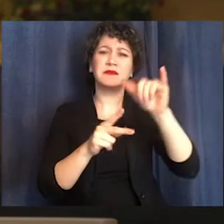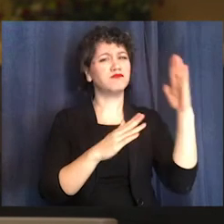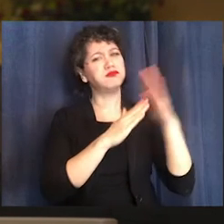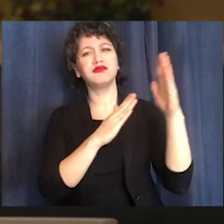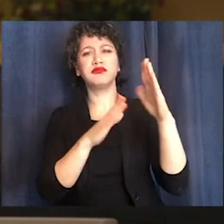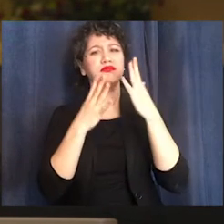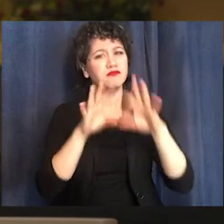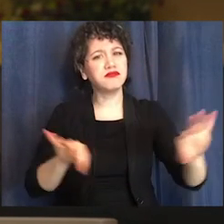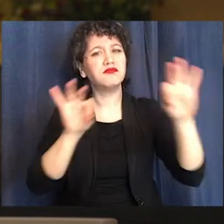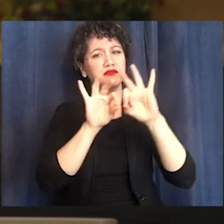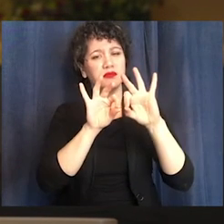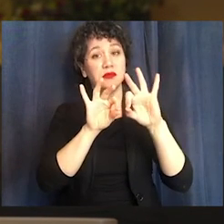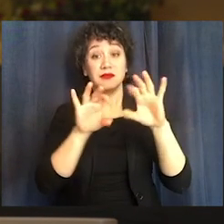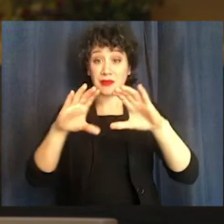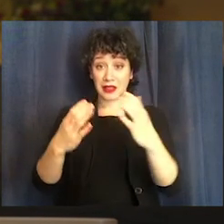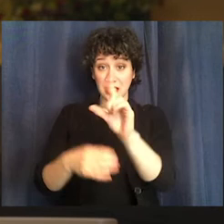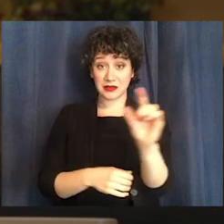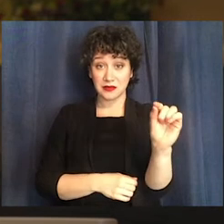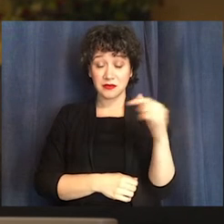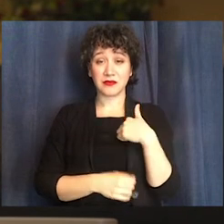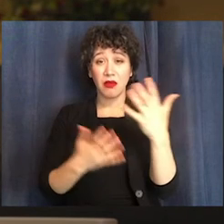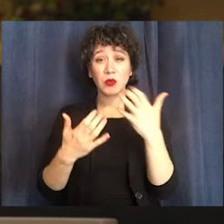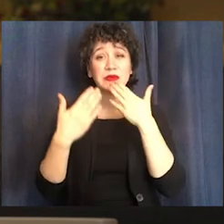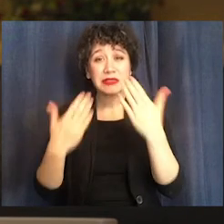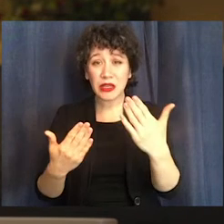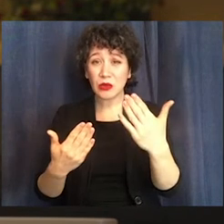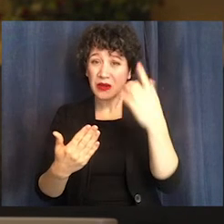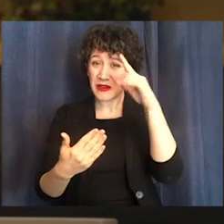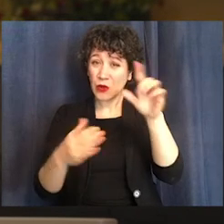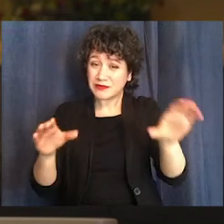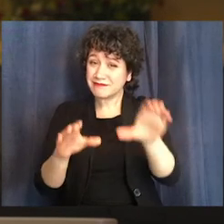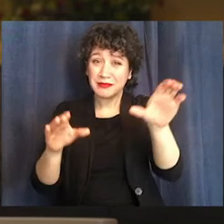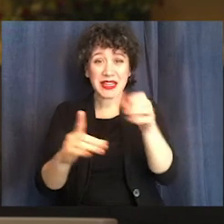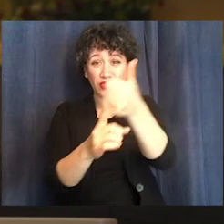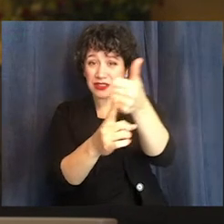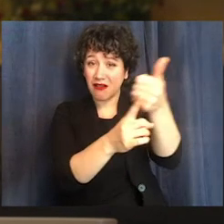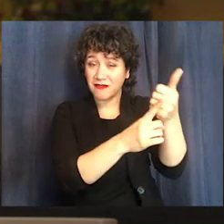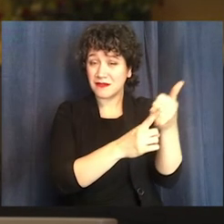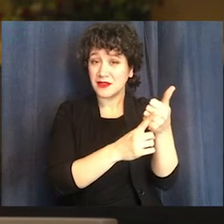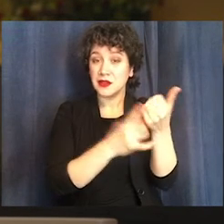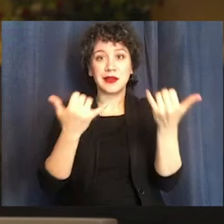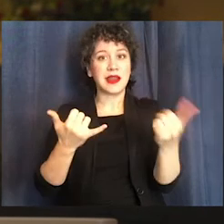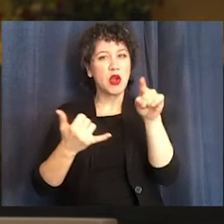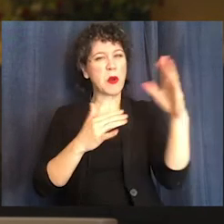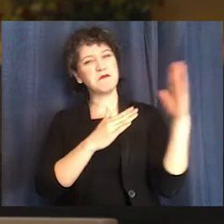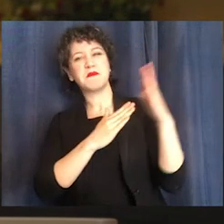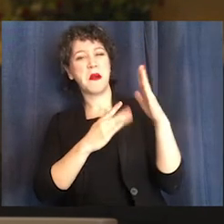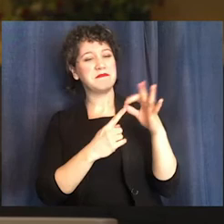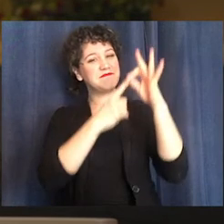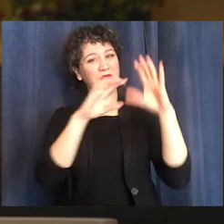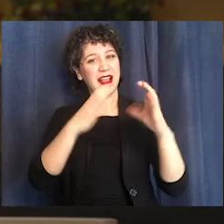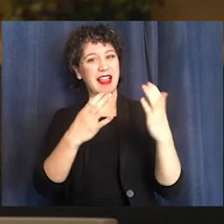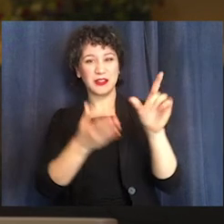2020, I want to thank you for being you. You are now the most unique class to ever graduate from Palmer